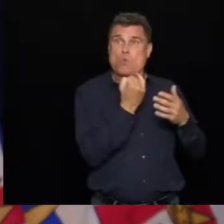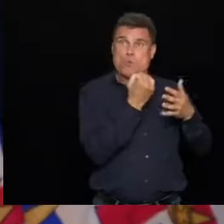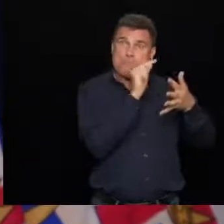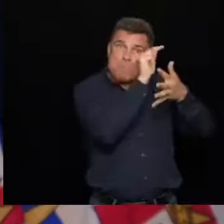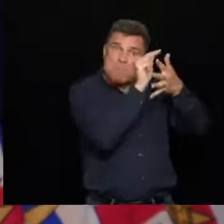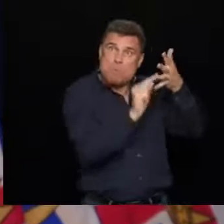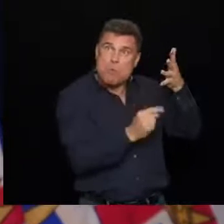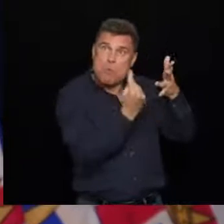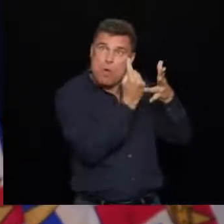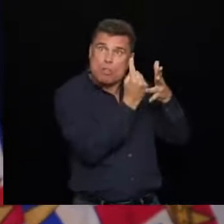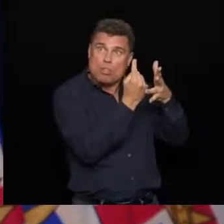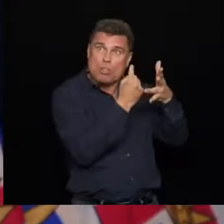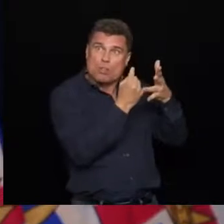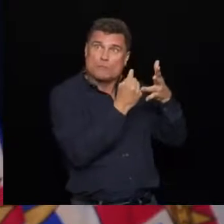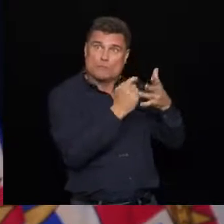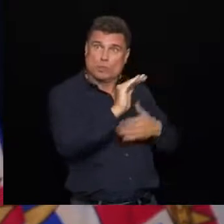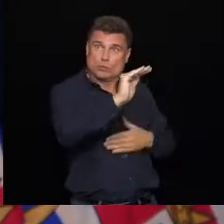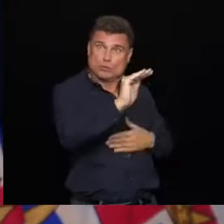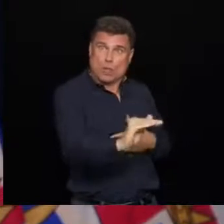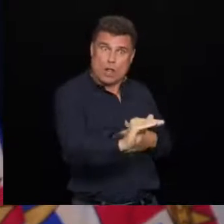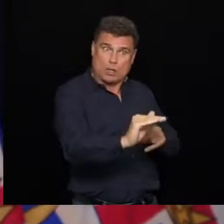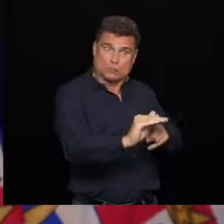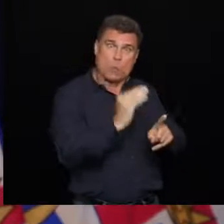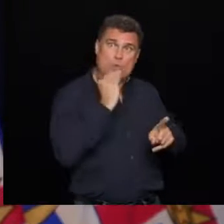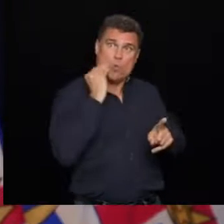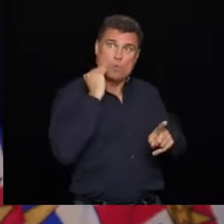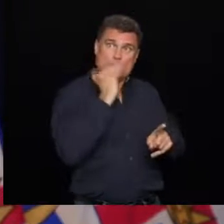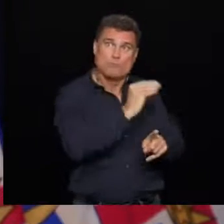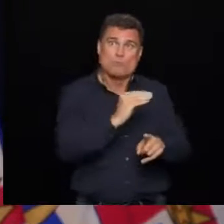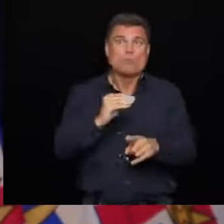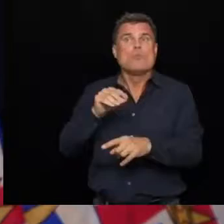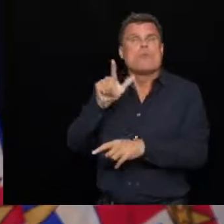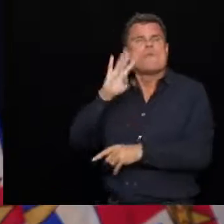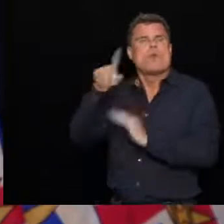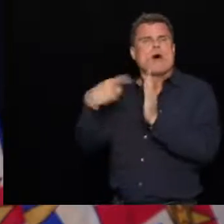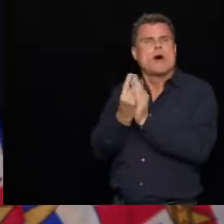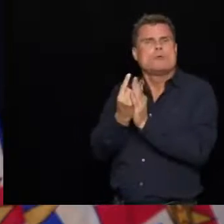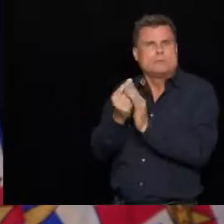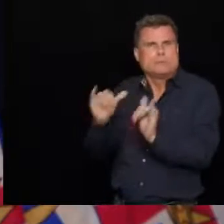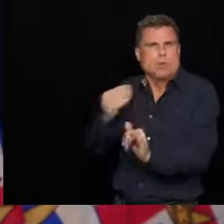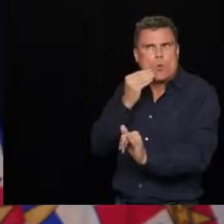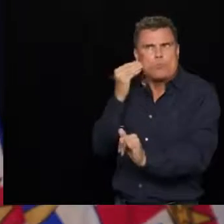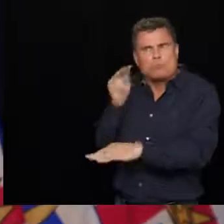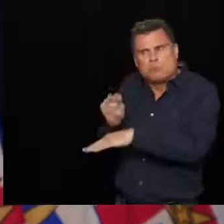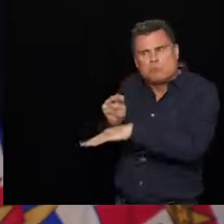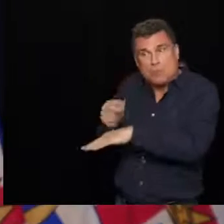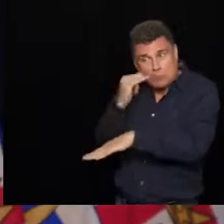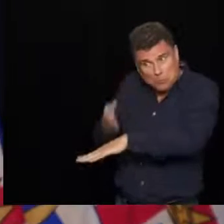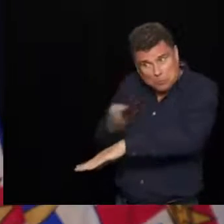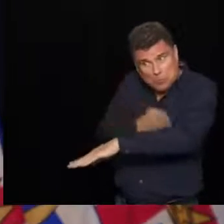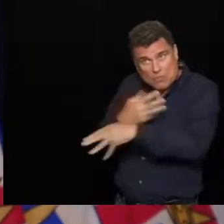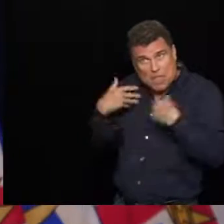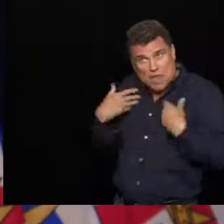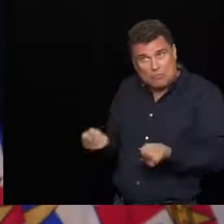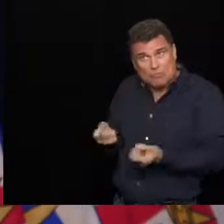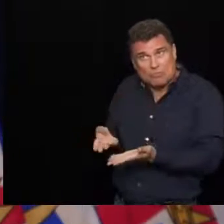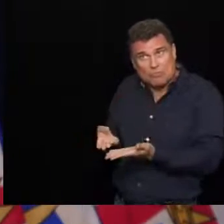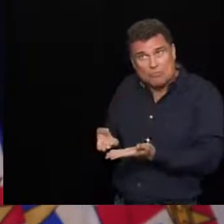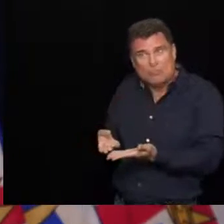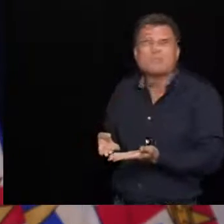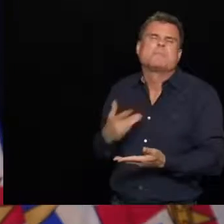and monitor and see how things go. Because we know that children often have very mild symptoms that